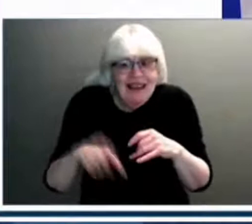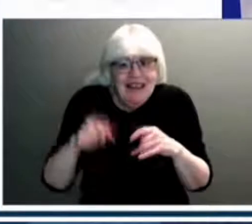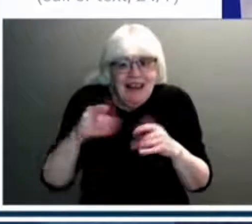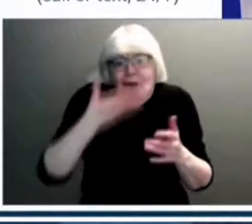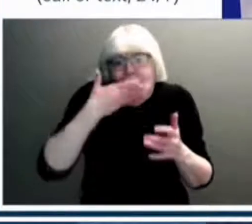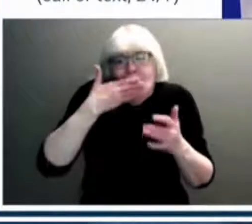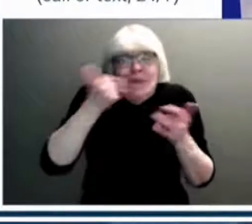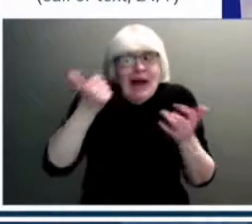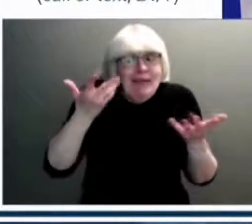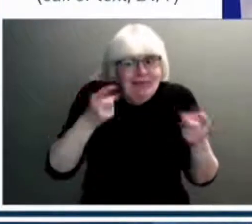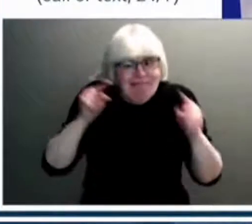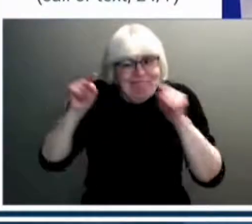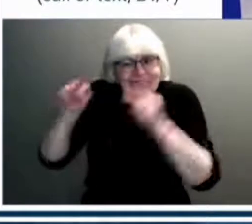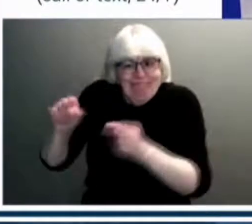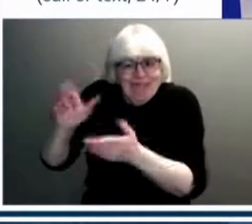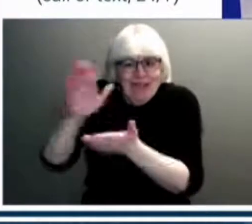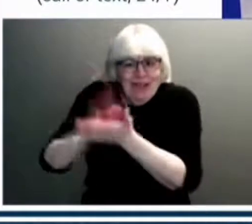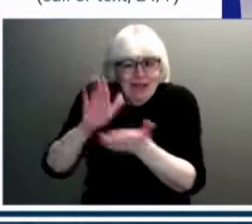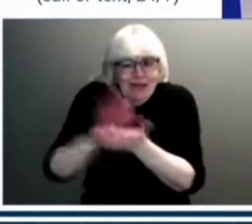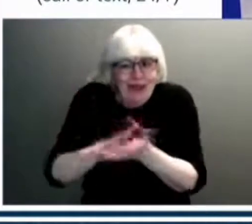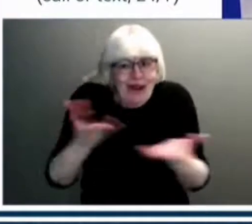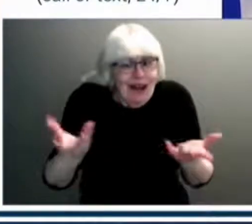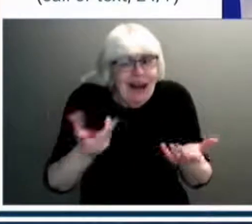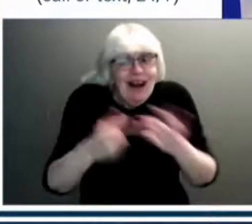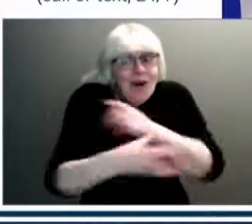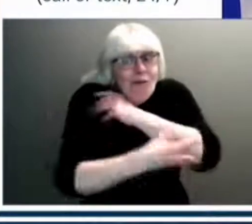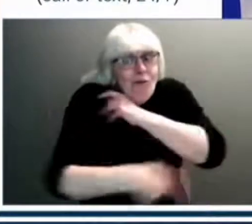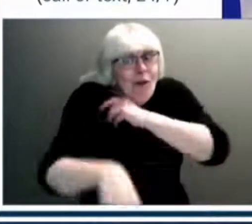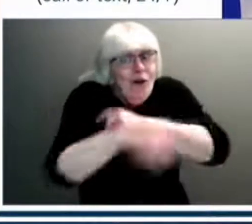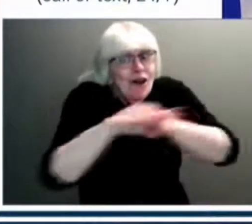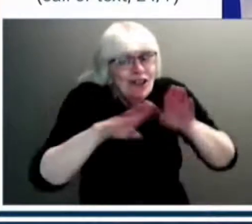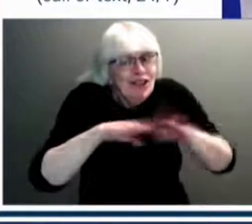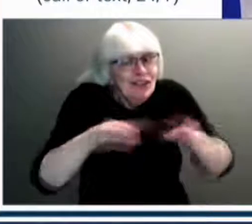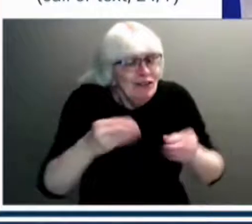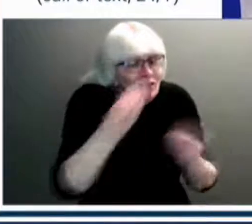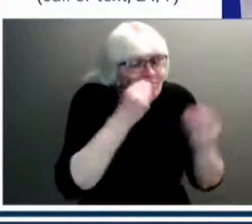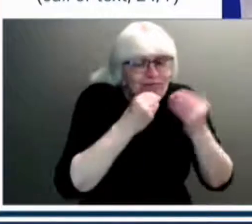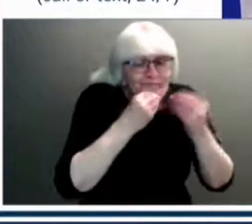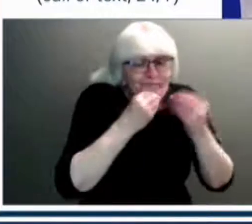we understand all of those social impacts, and then it's